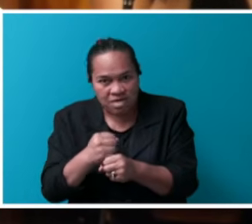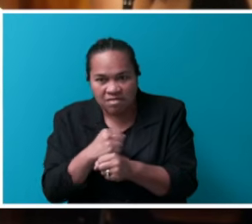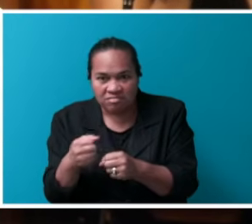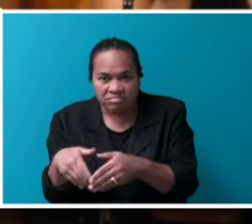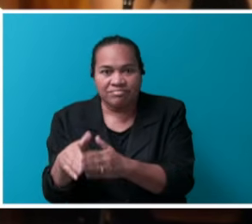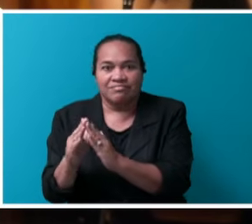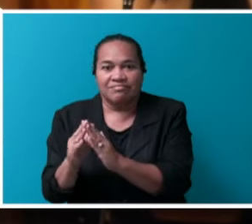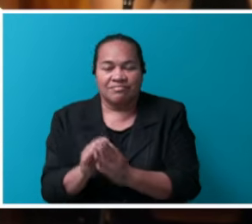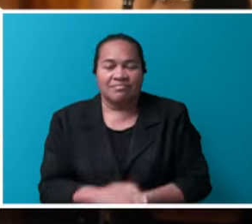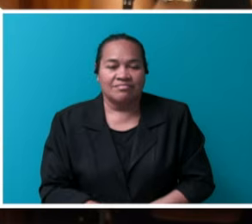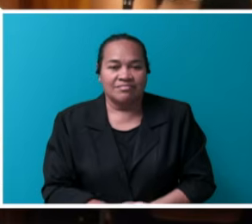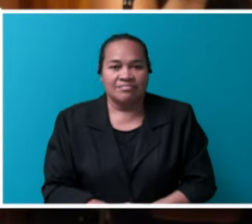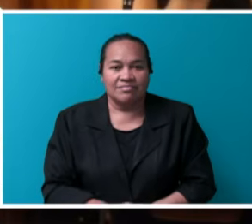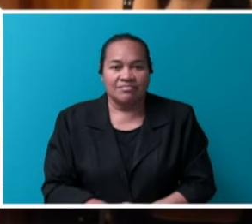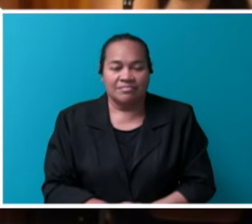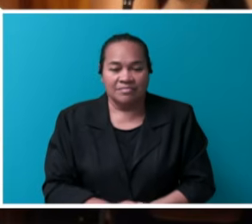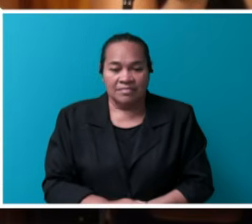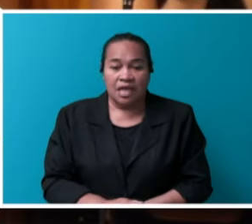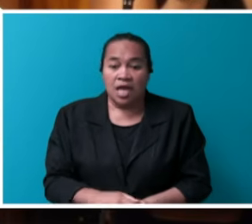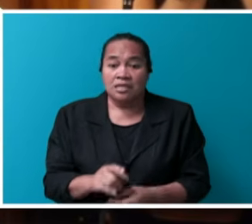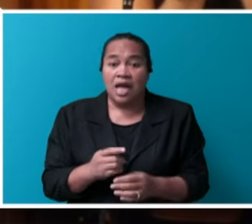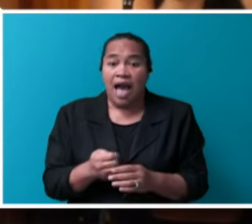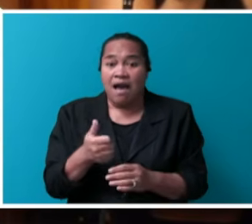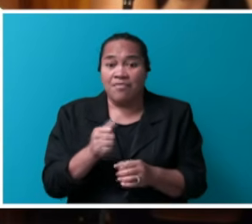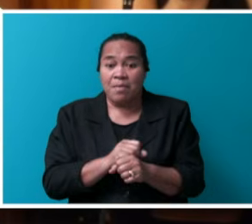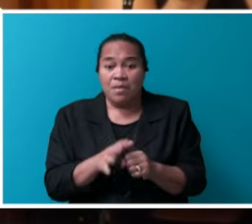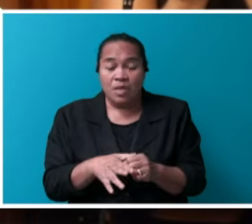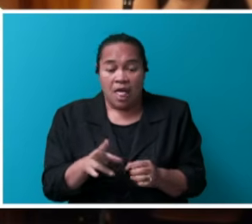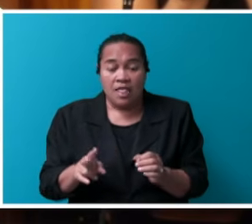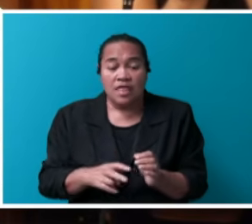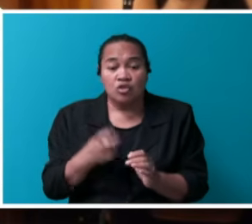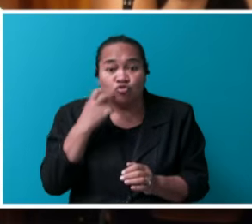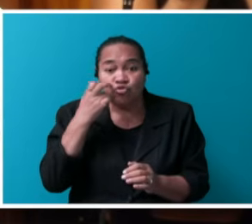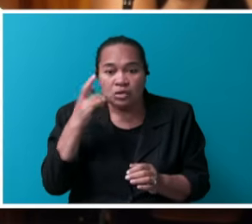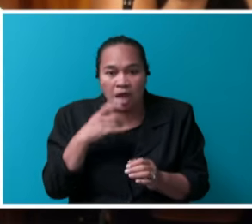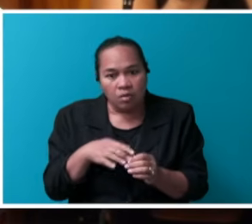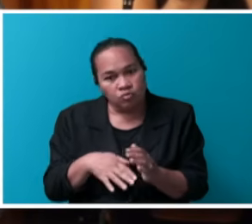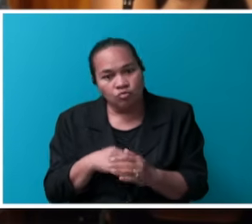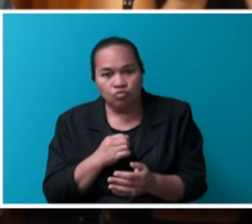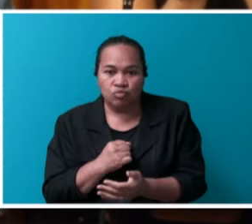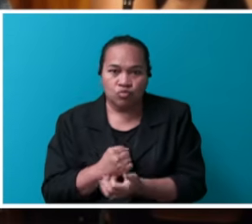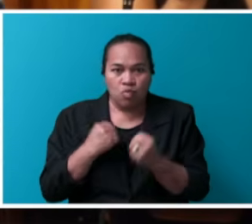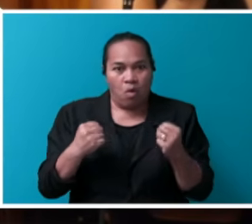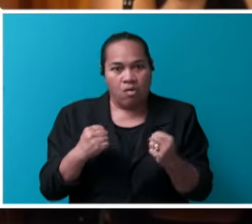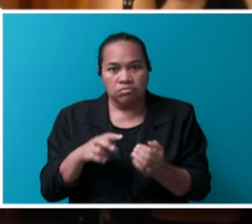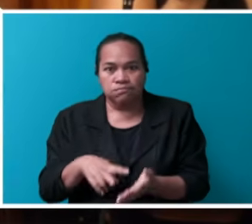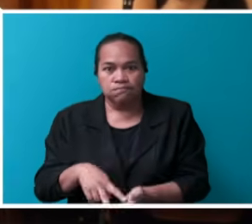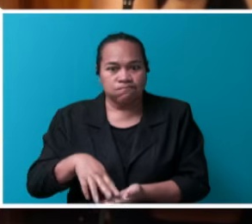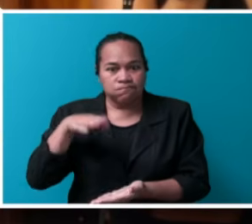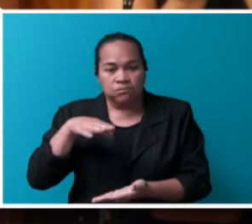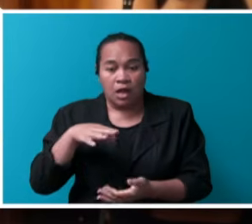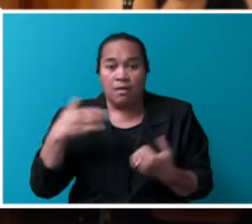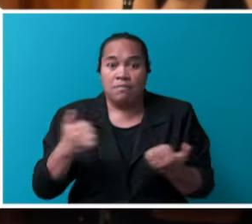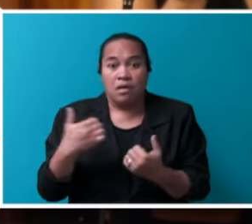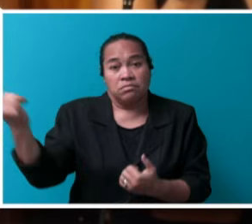Mr. Speaker, post-pandemic, the tourism industry rebounded strongly, recording highs in visitor arrivals